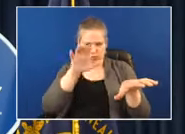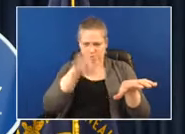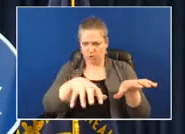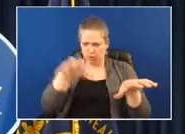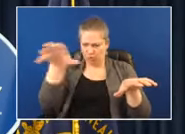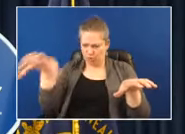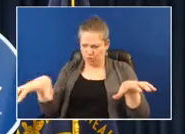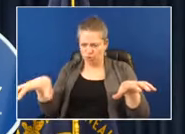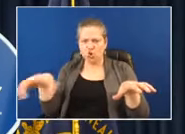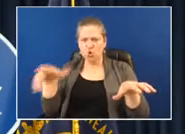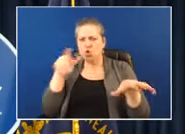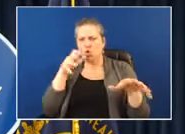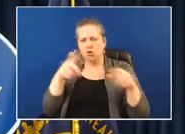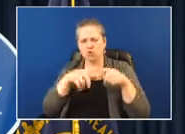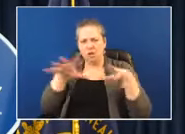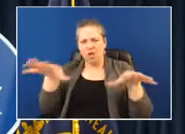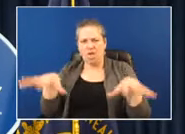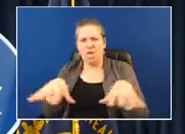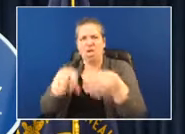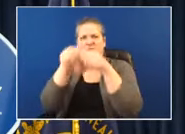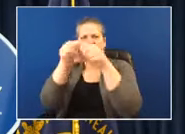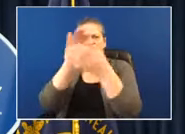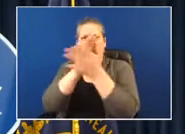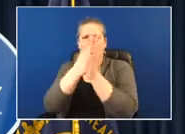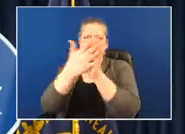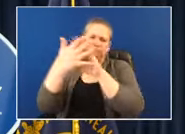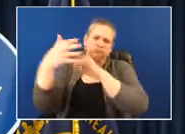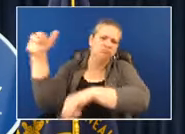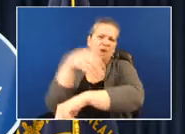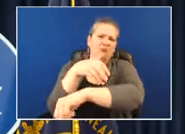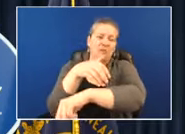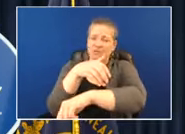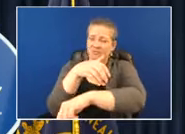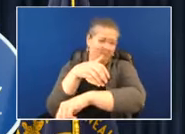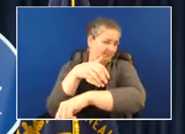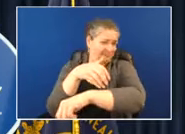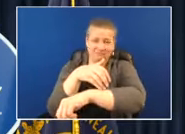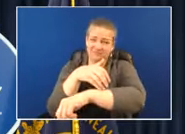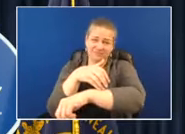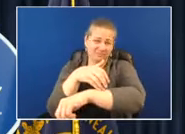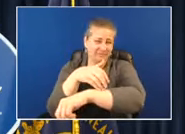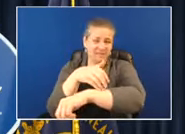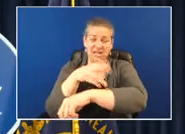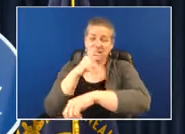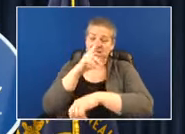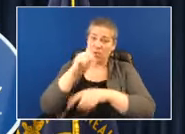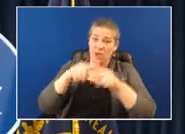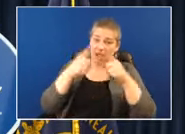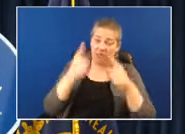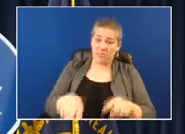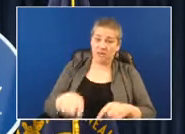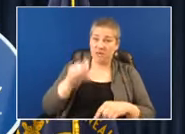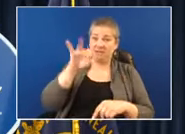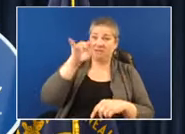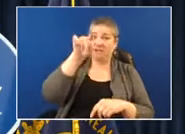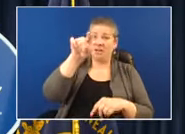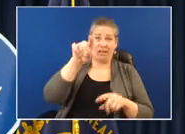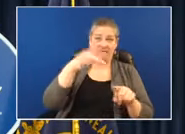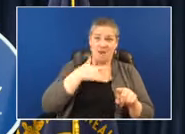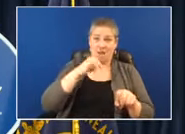branch. And what you see when that happens, when people don't feel like they're answerable to anybody, including another branch, is you